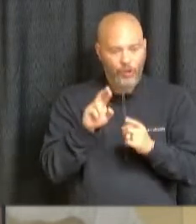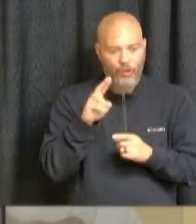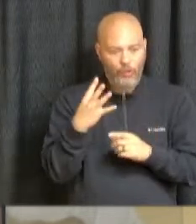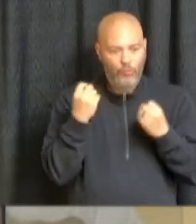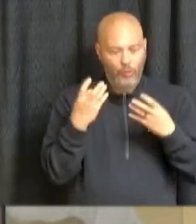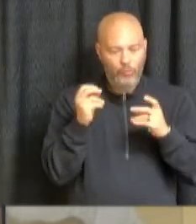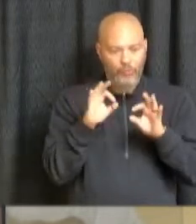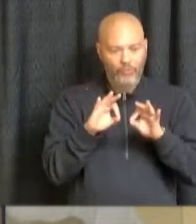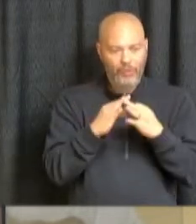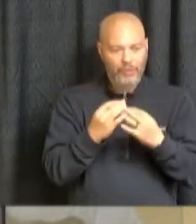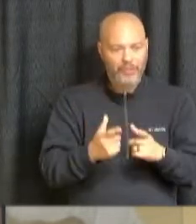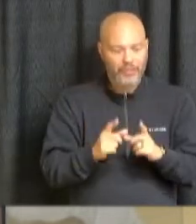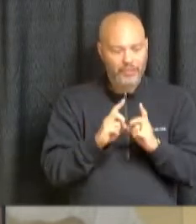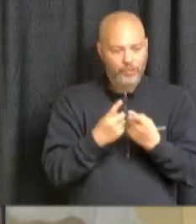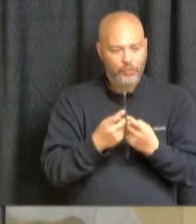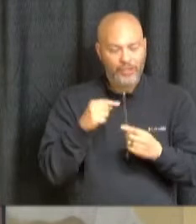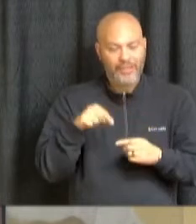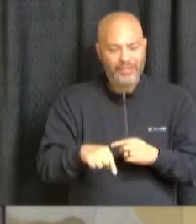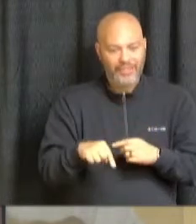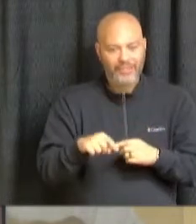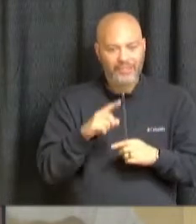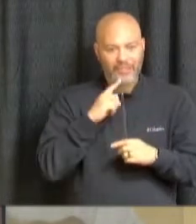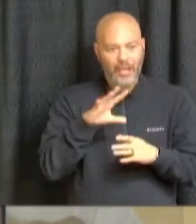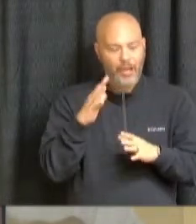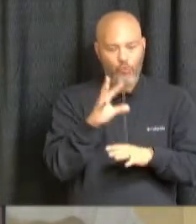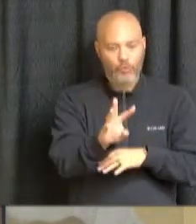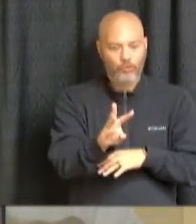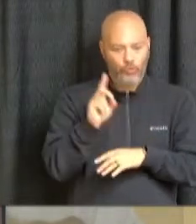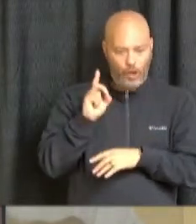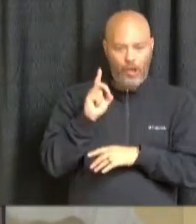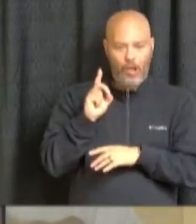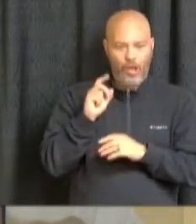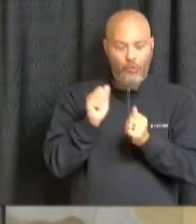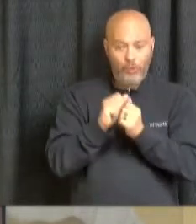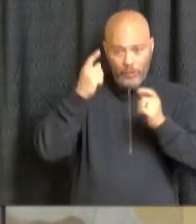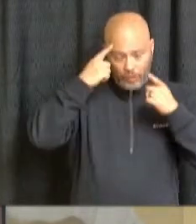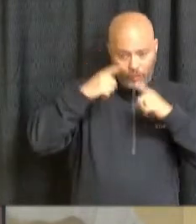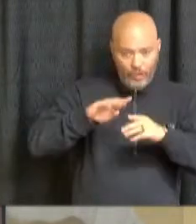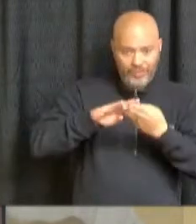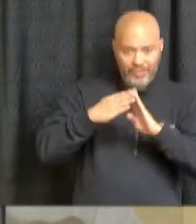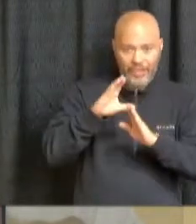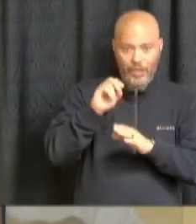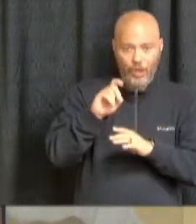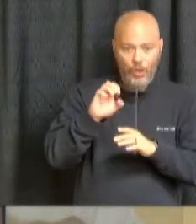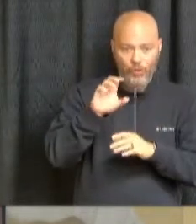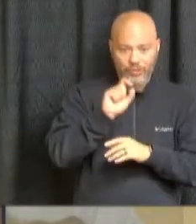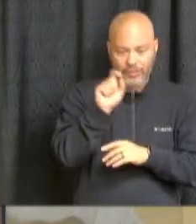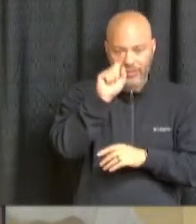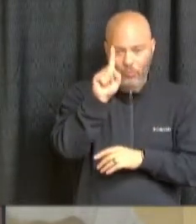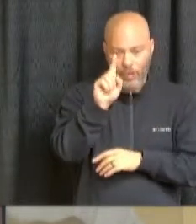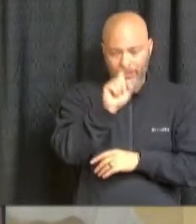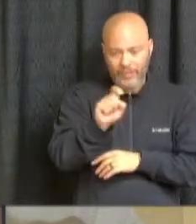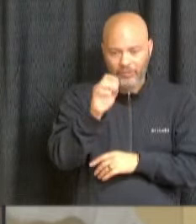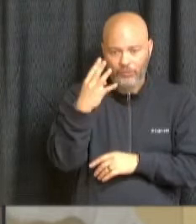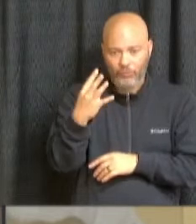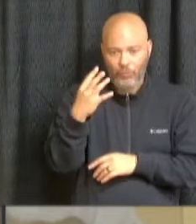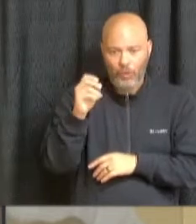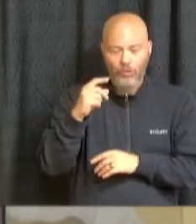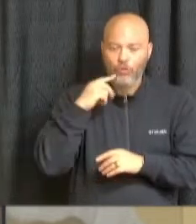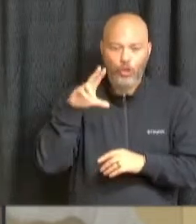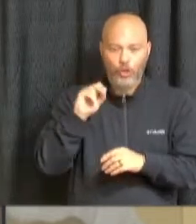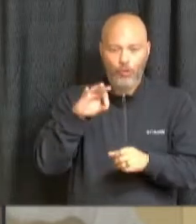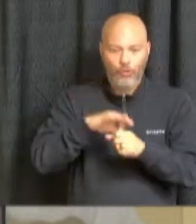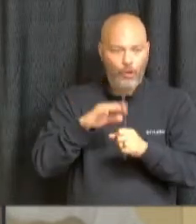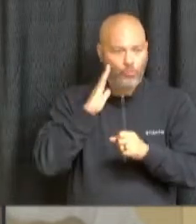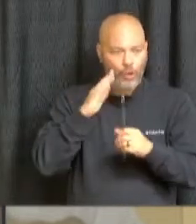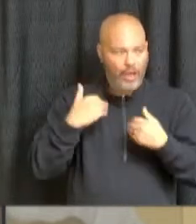Multiple Family Residential District. This item has been withdrawn in accordance with City Code Section 1-204B, so no vote